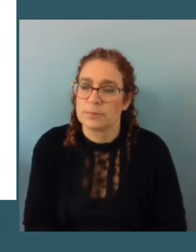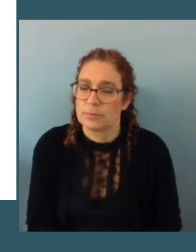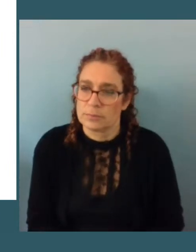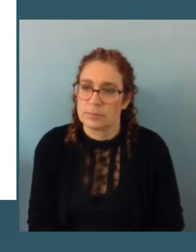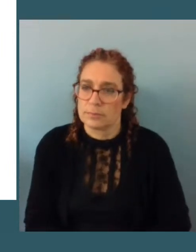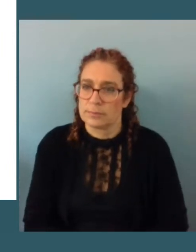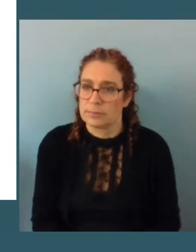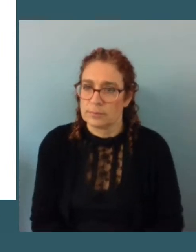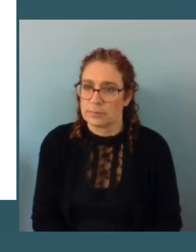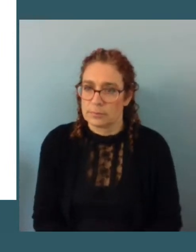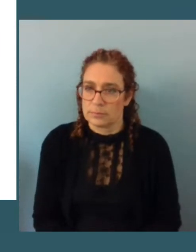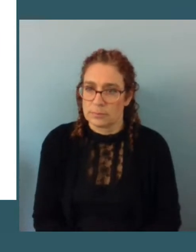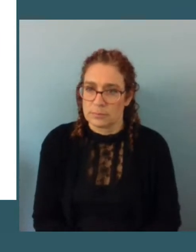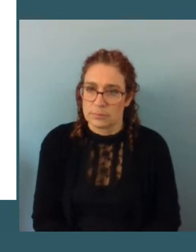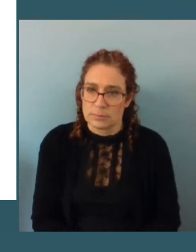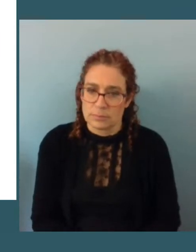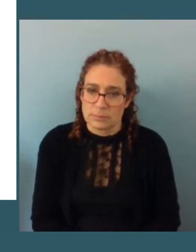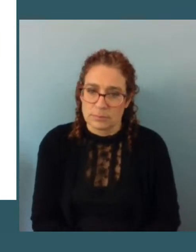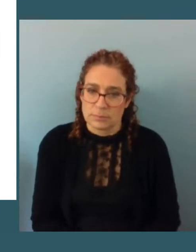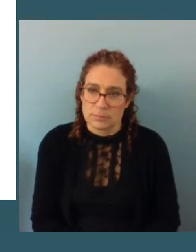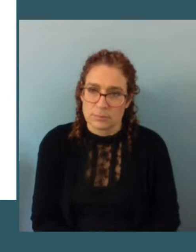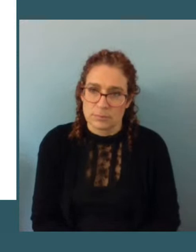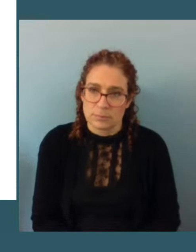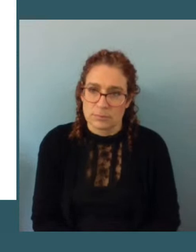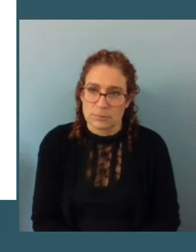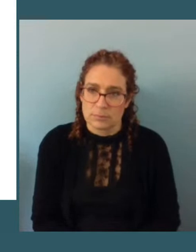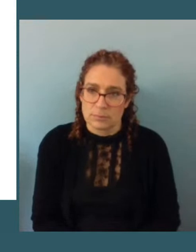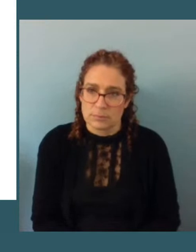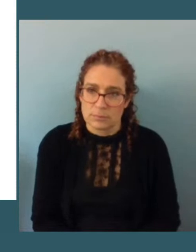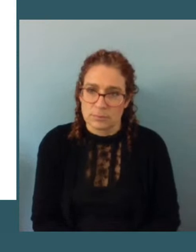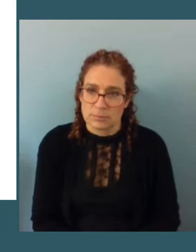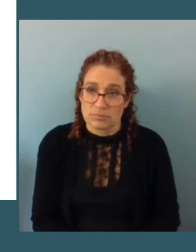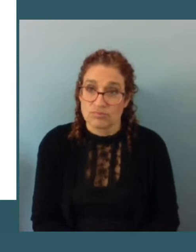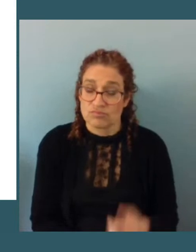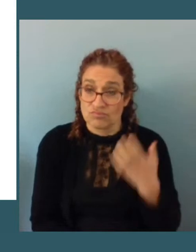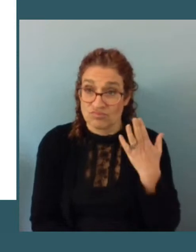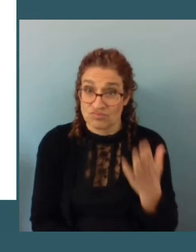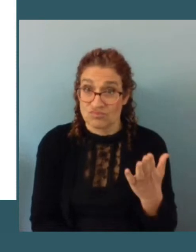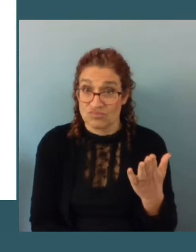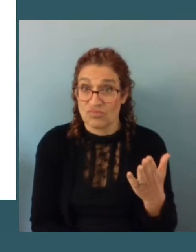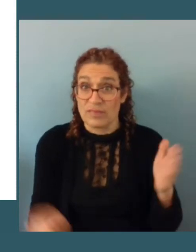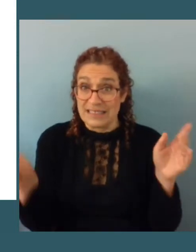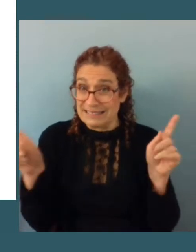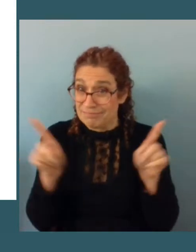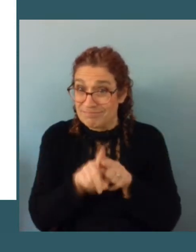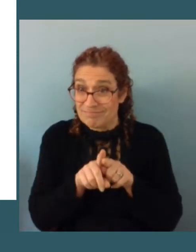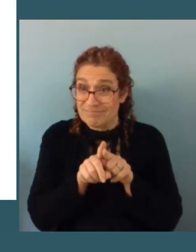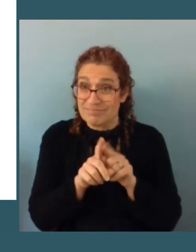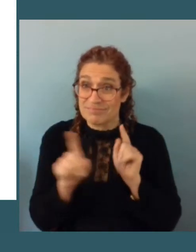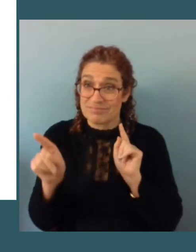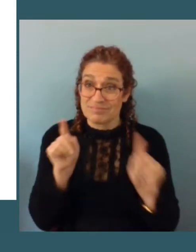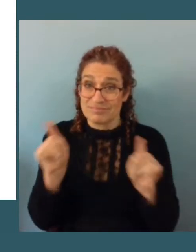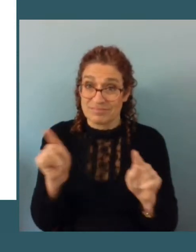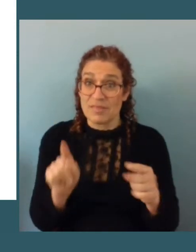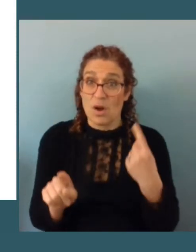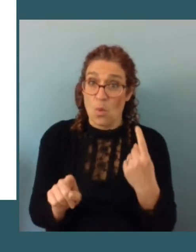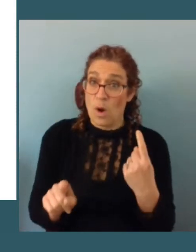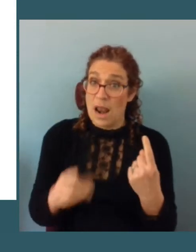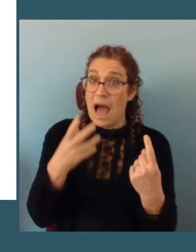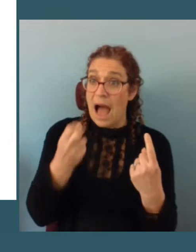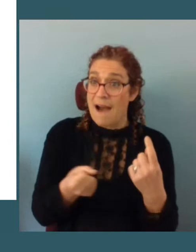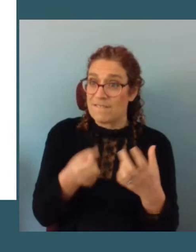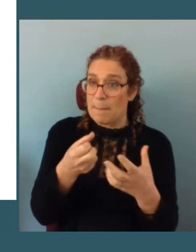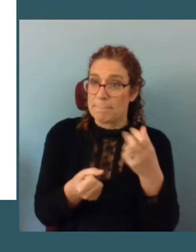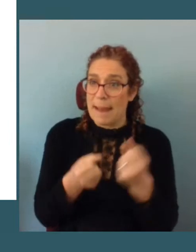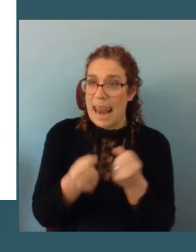So I like this slide because it just highlights this product pretty much is identical, other than one contains milk, so the instant custard, and